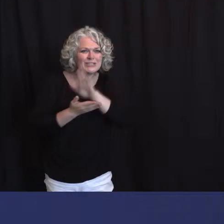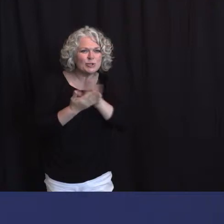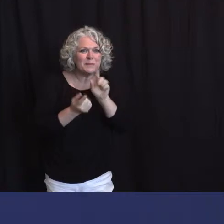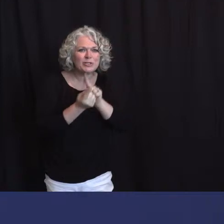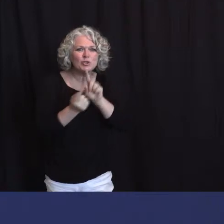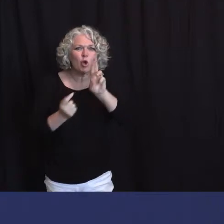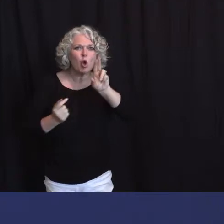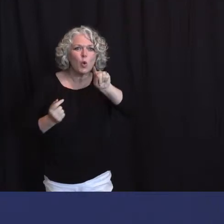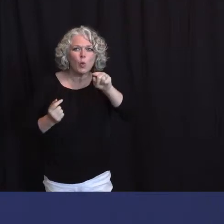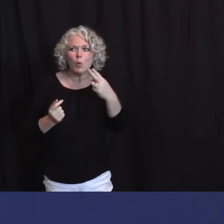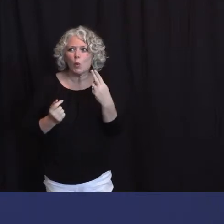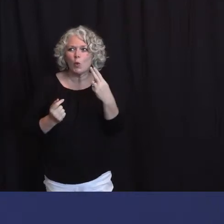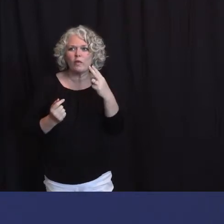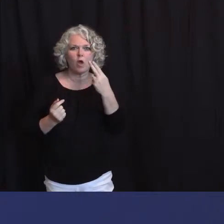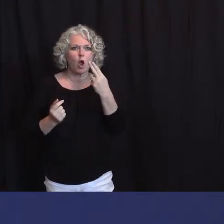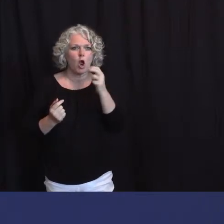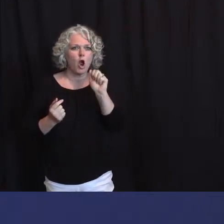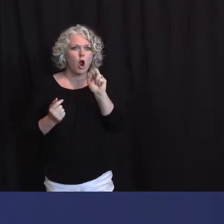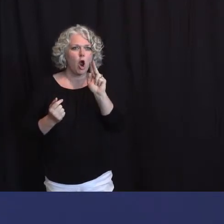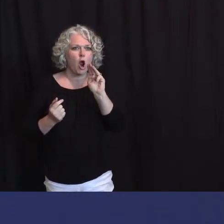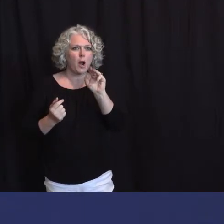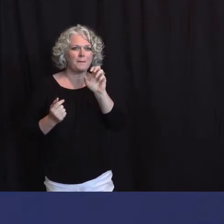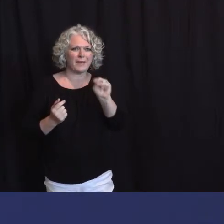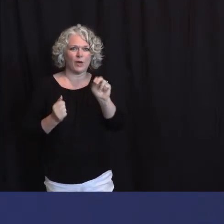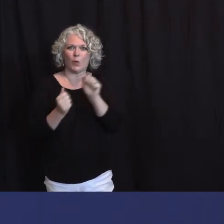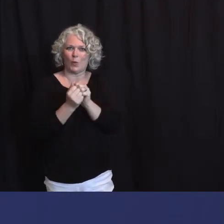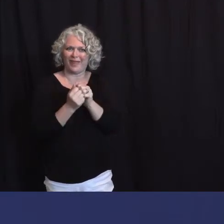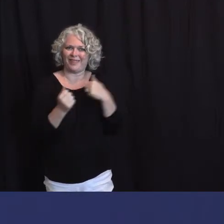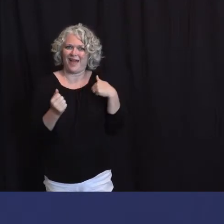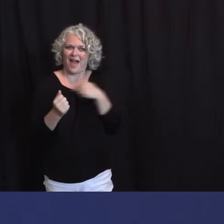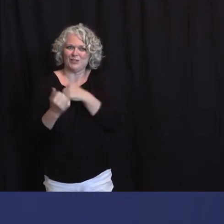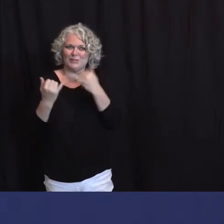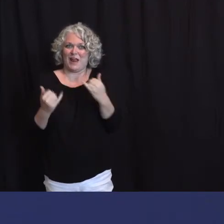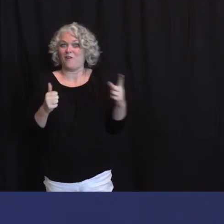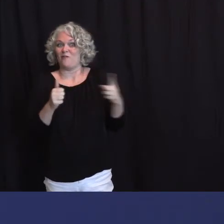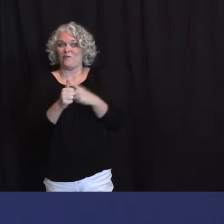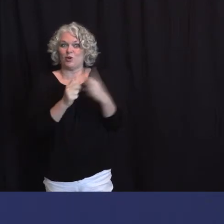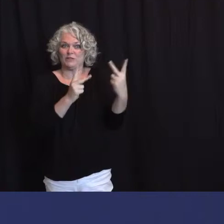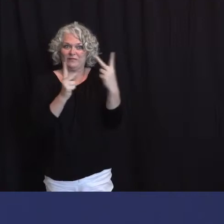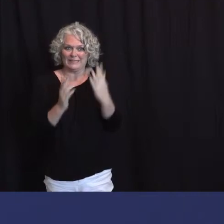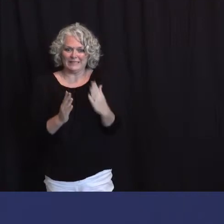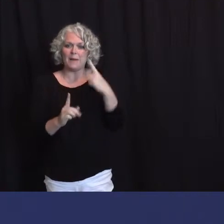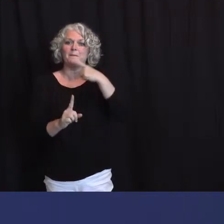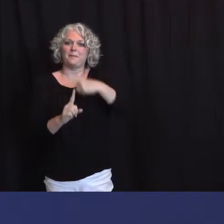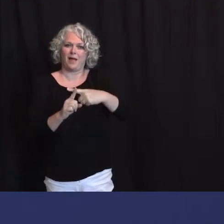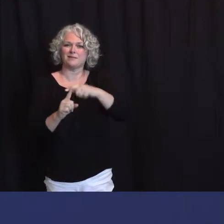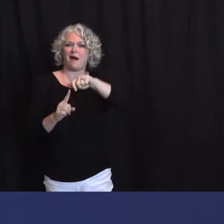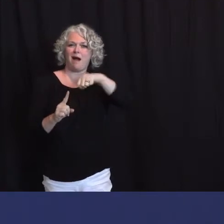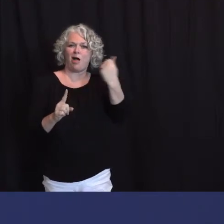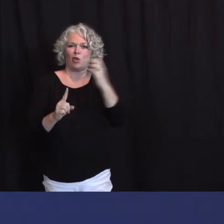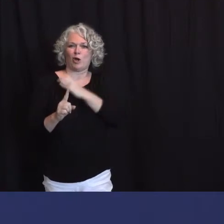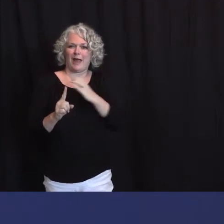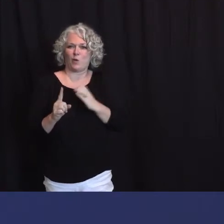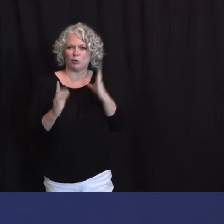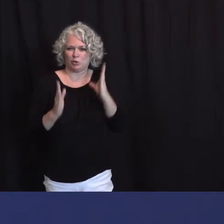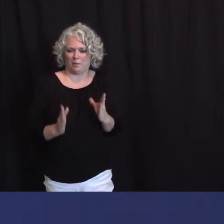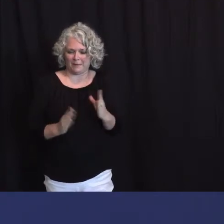Ruth Hartnett is with us for her first visit, along with Councilman Matt Stanishi.